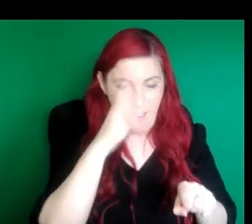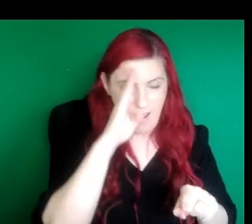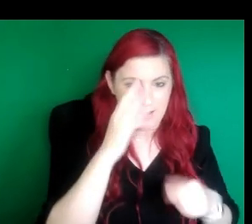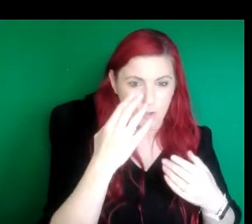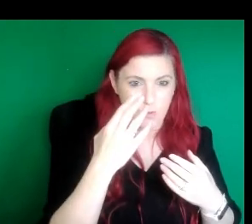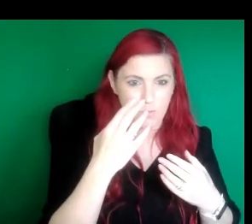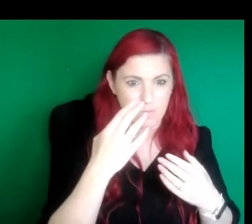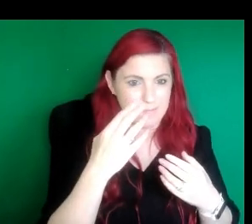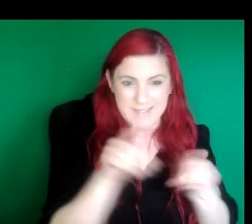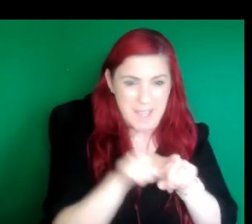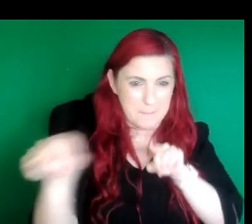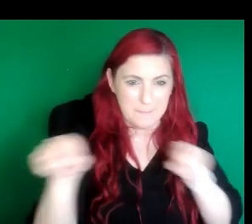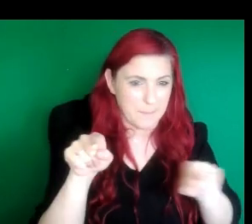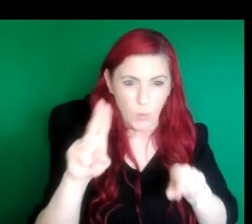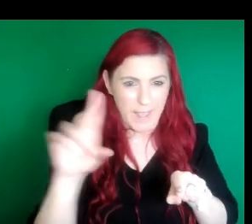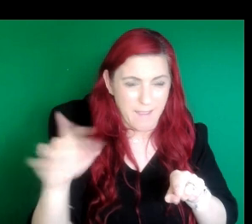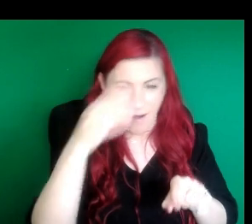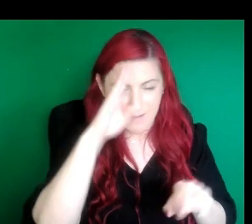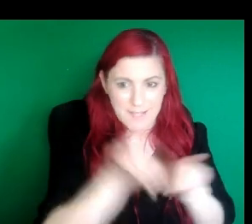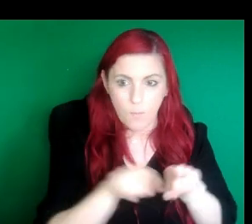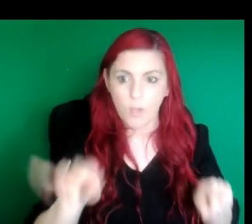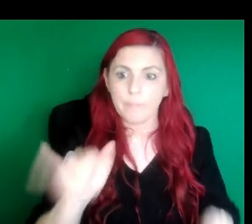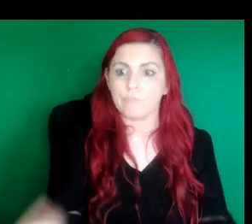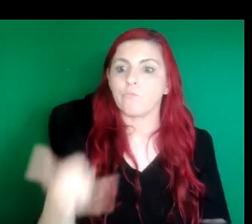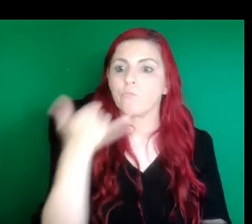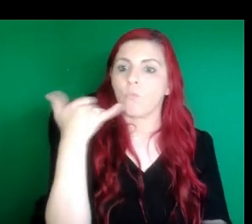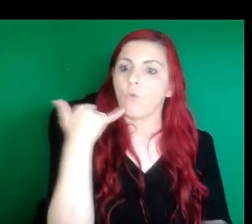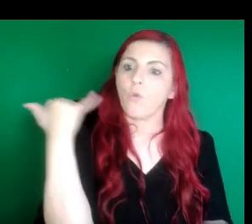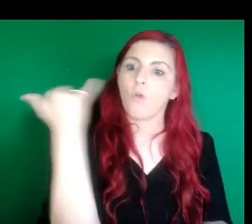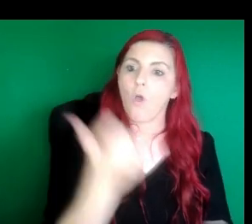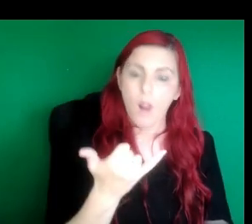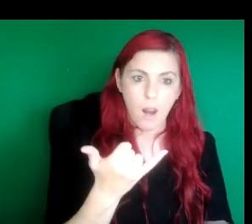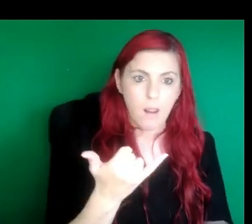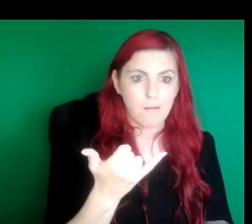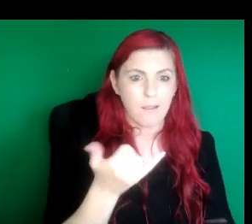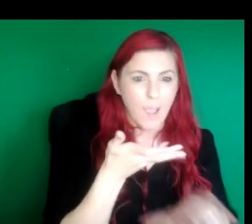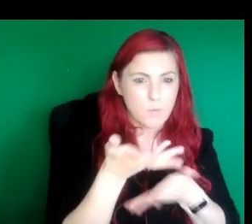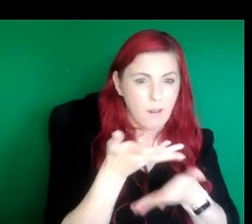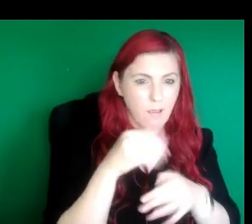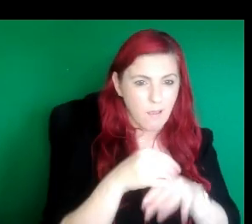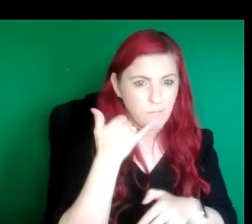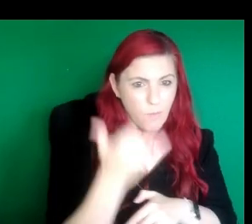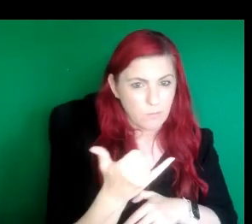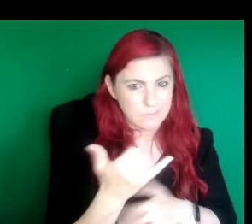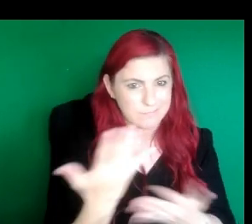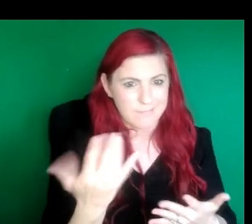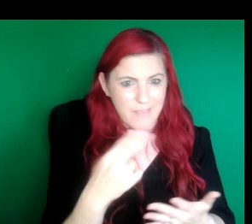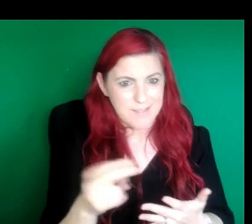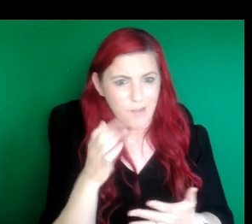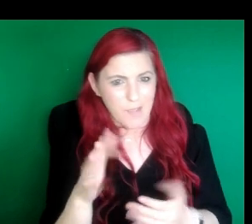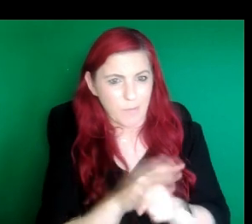talk to somebody, and in the UK, the same, where you pick up the phone and you call somebody and you talk to them and they cancel you, and that's not a possibility for deaf